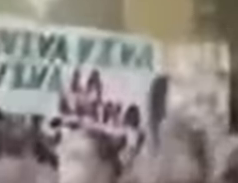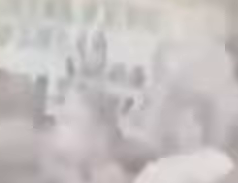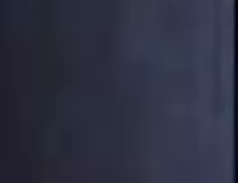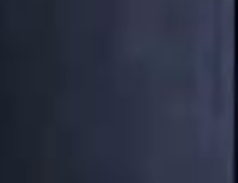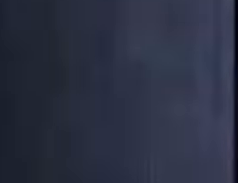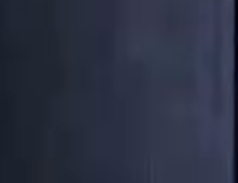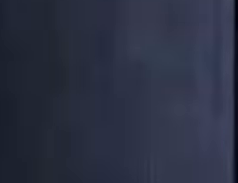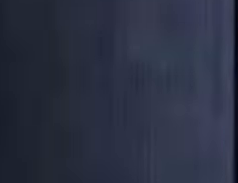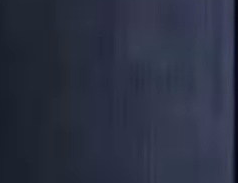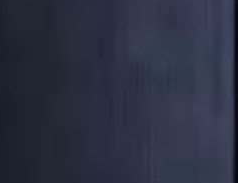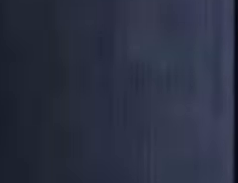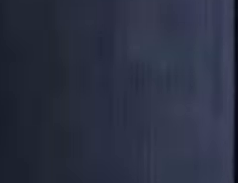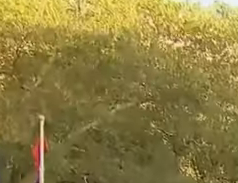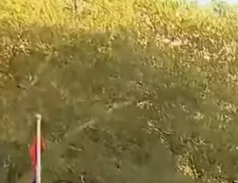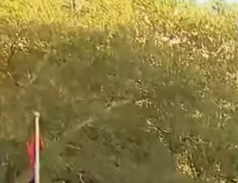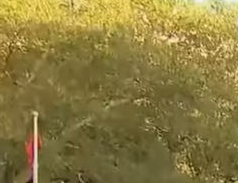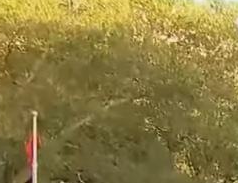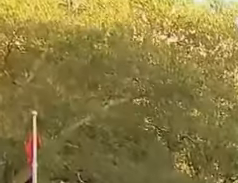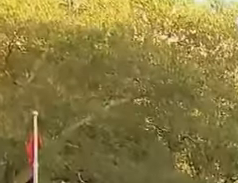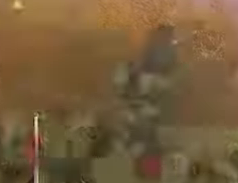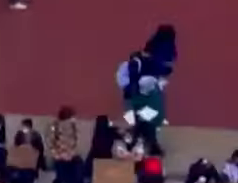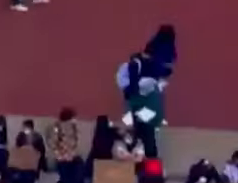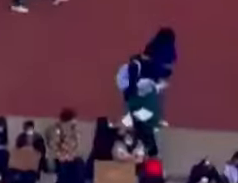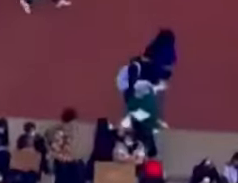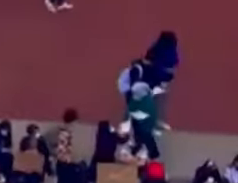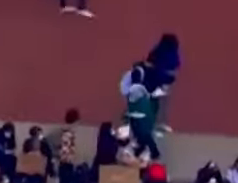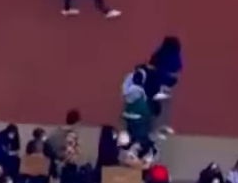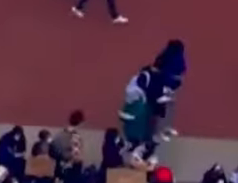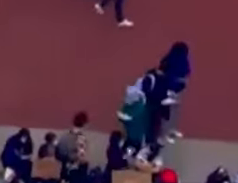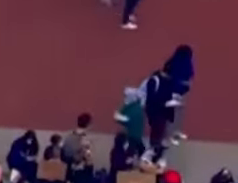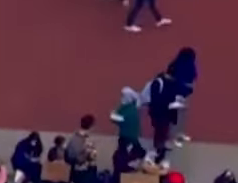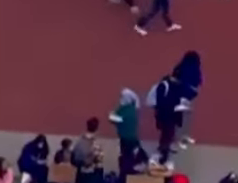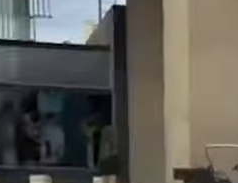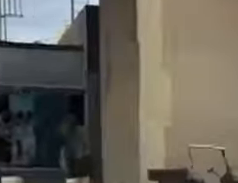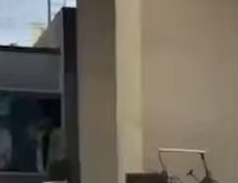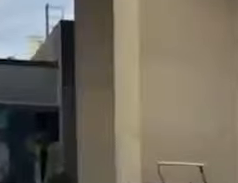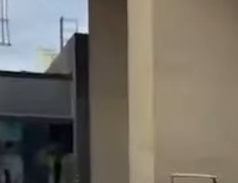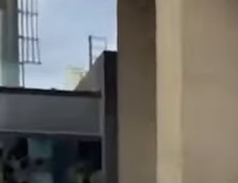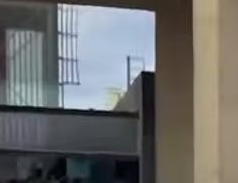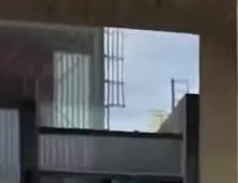anti-Semitism on the rise, especially, of all places, on college campuses.